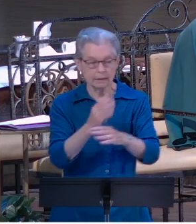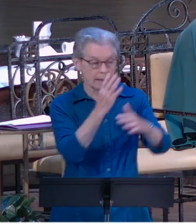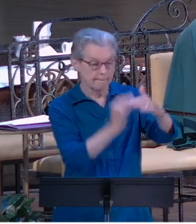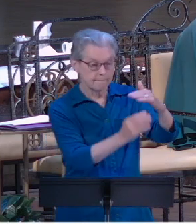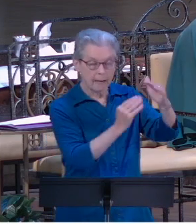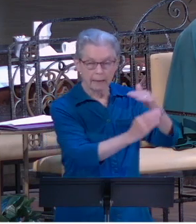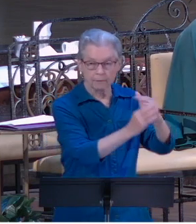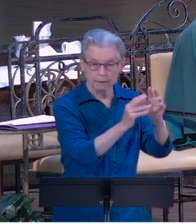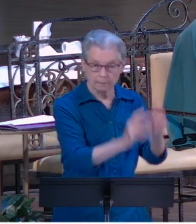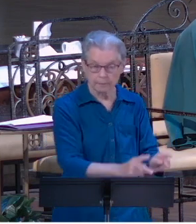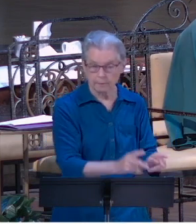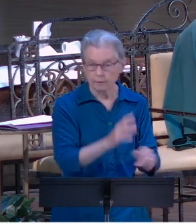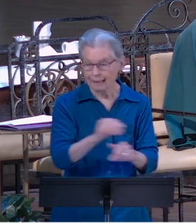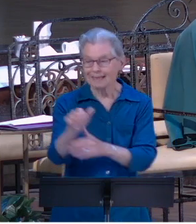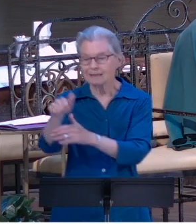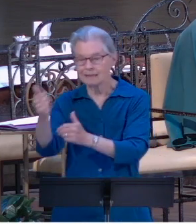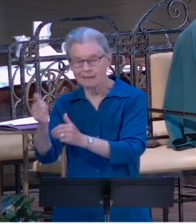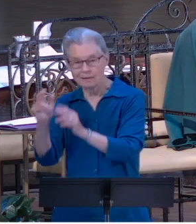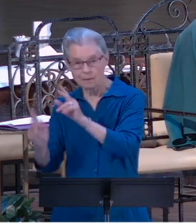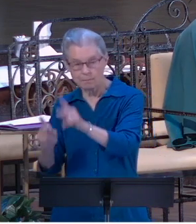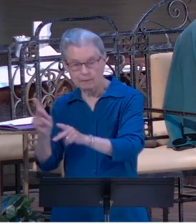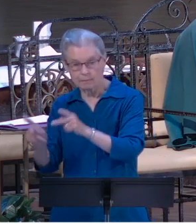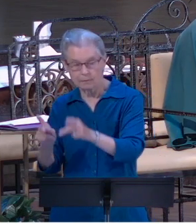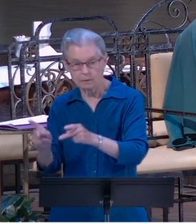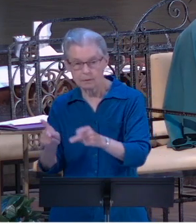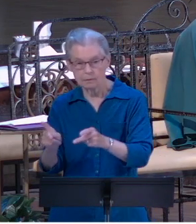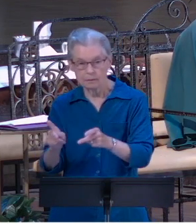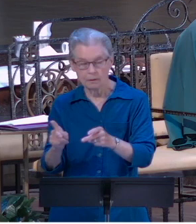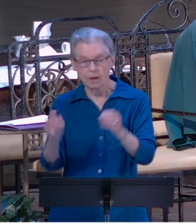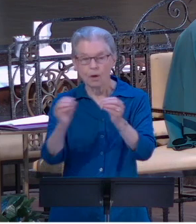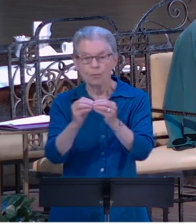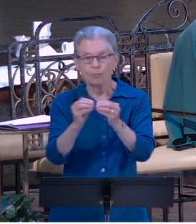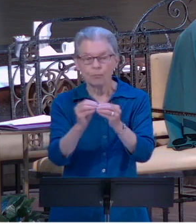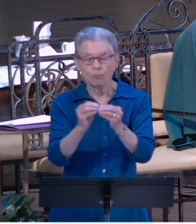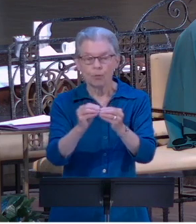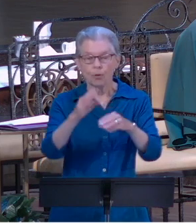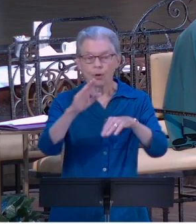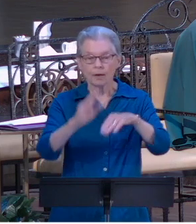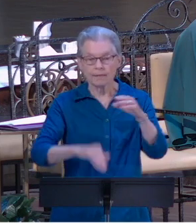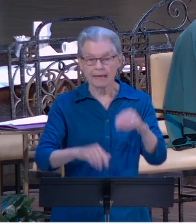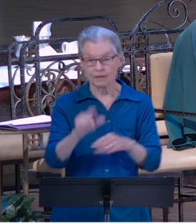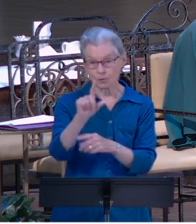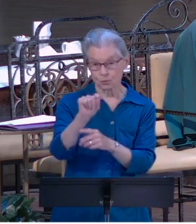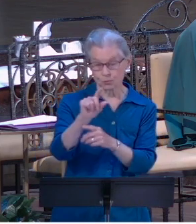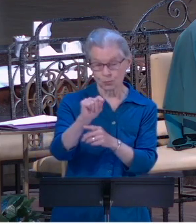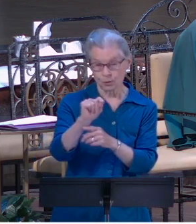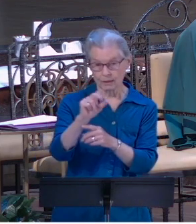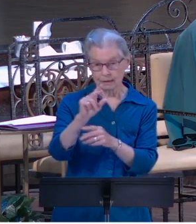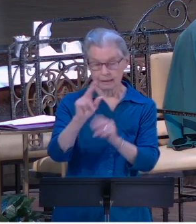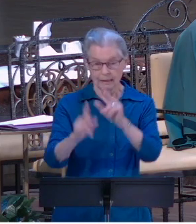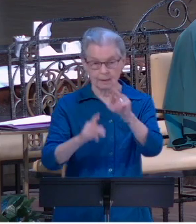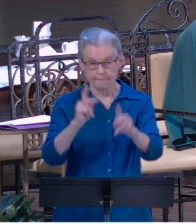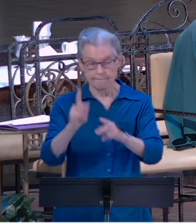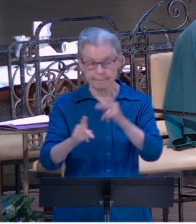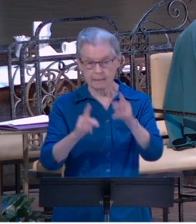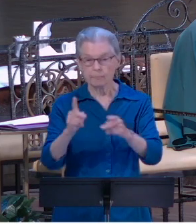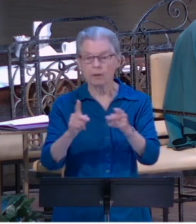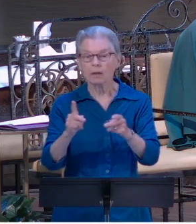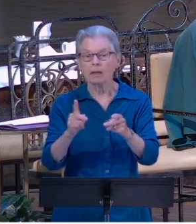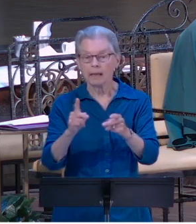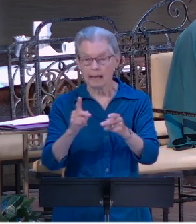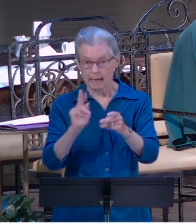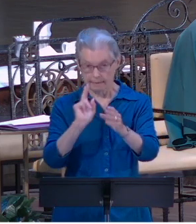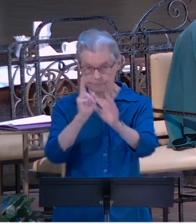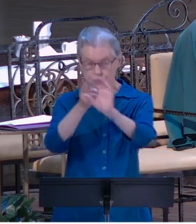build solidarity. And over 20 people from our parish have been among those who